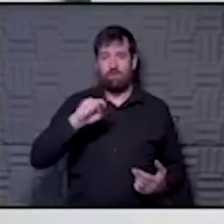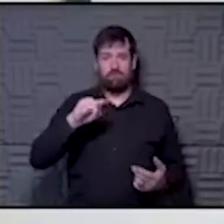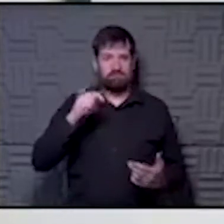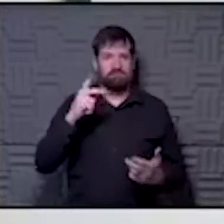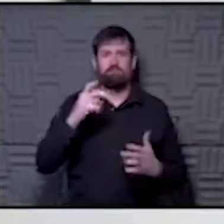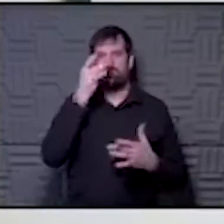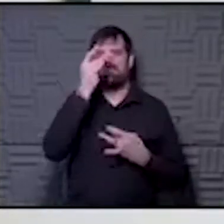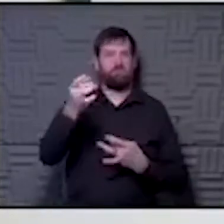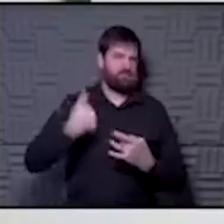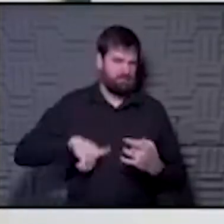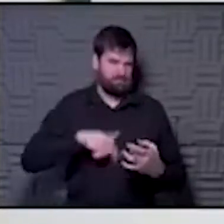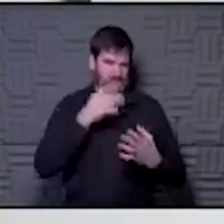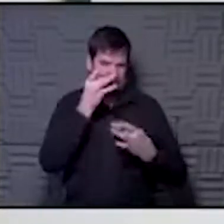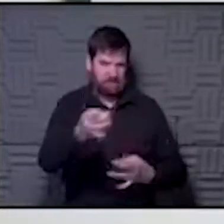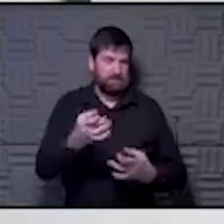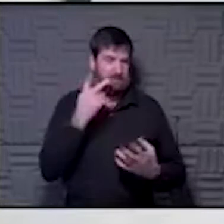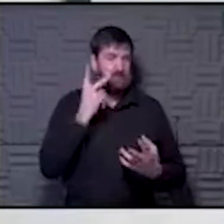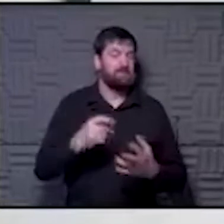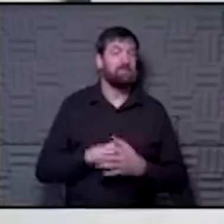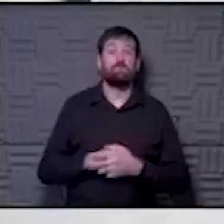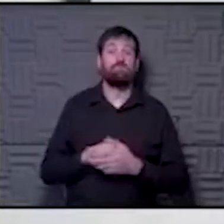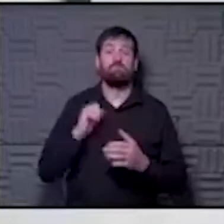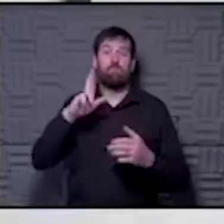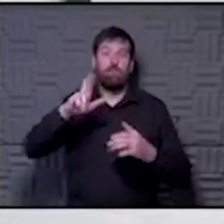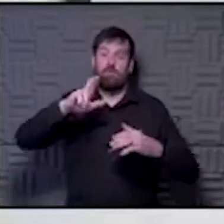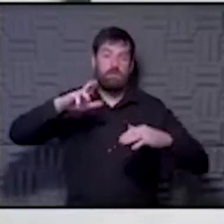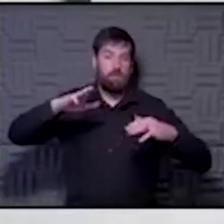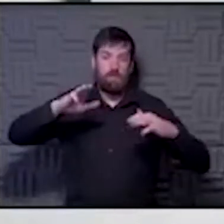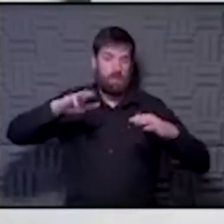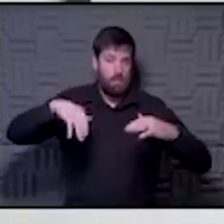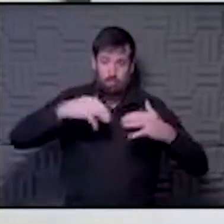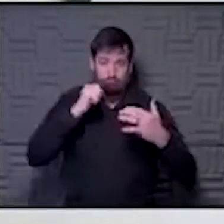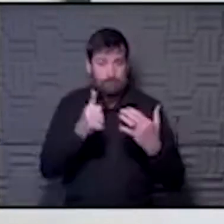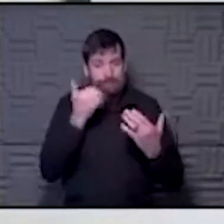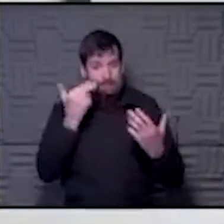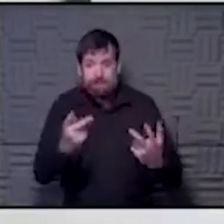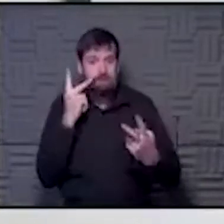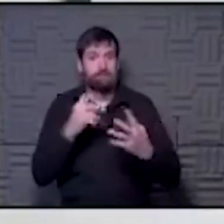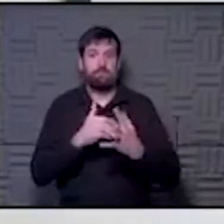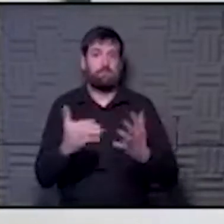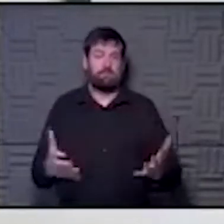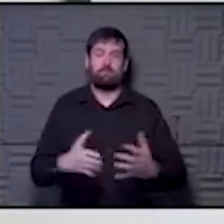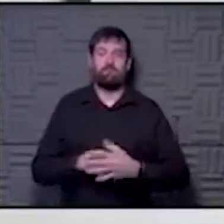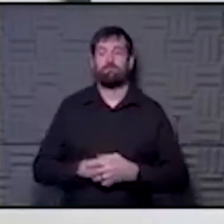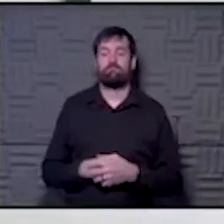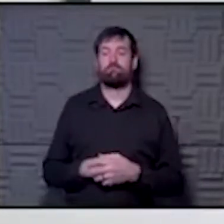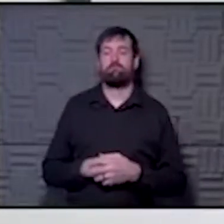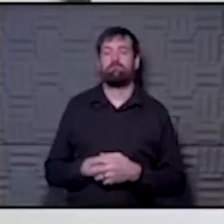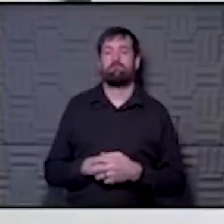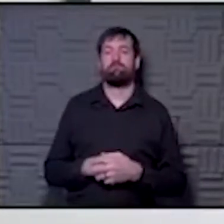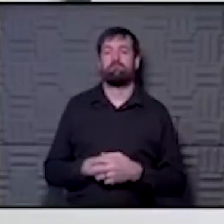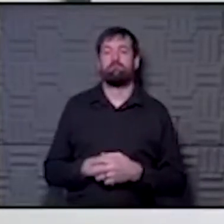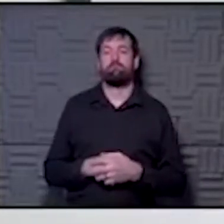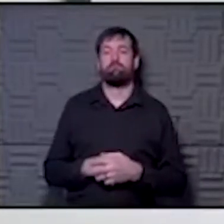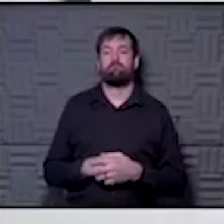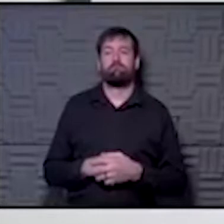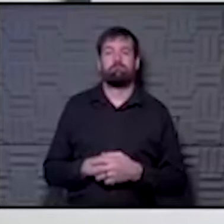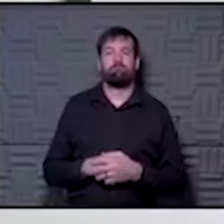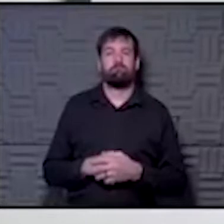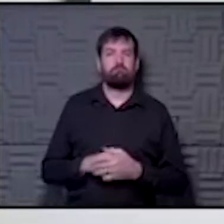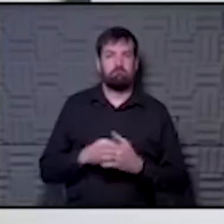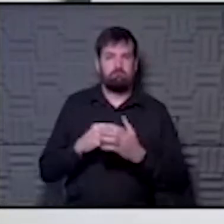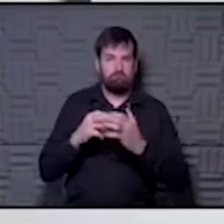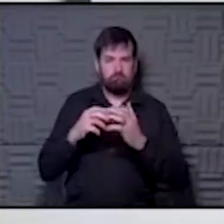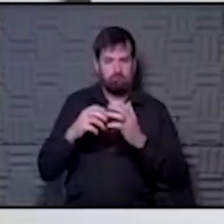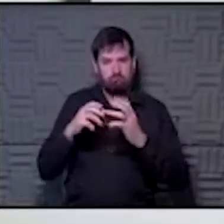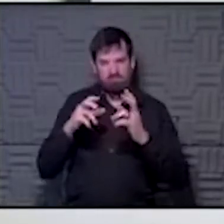seen, or I guess haven't seen as much, that shows some of the trend here is we're not seeing some of the same sick